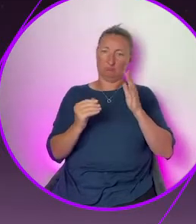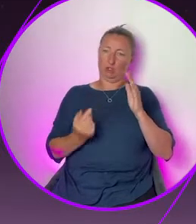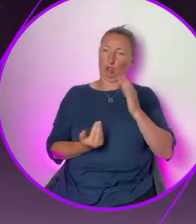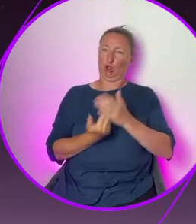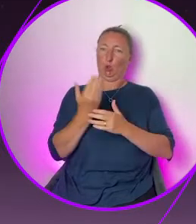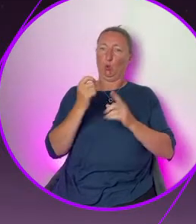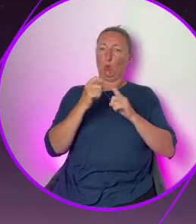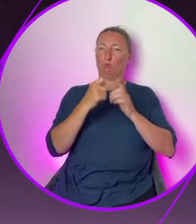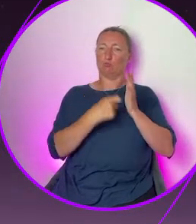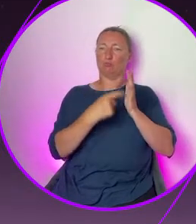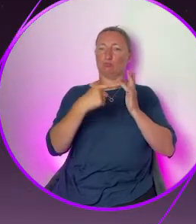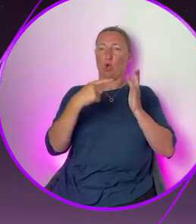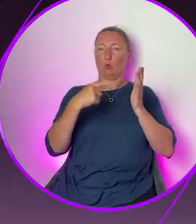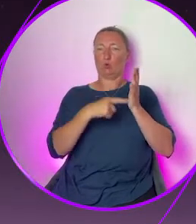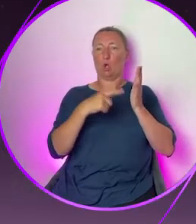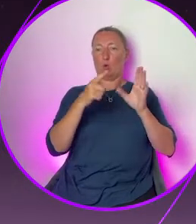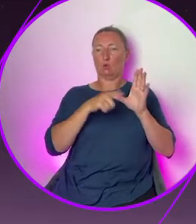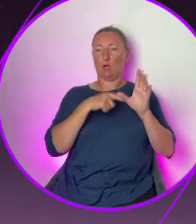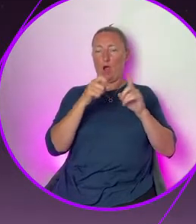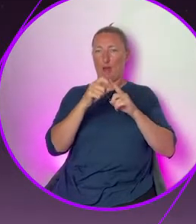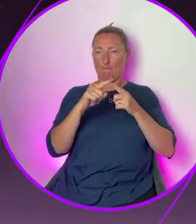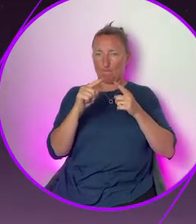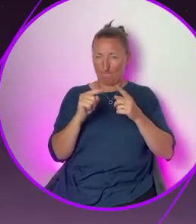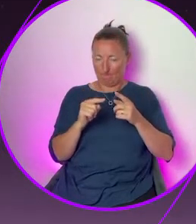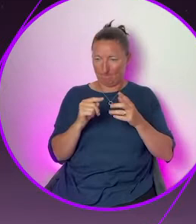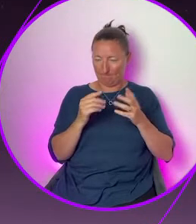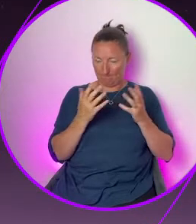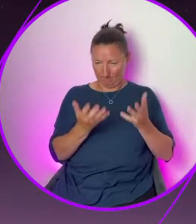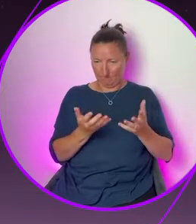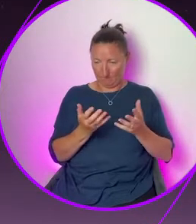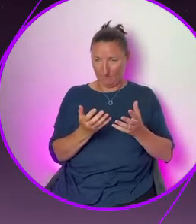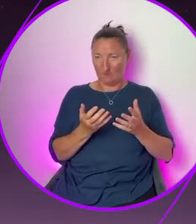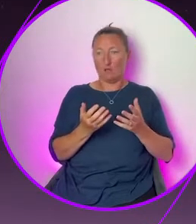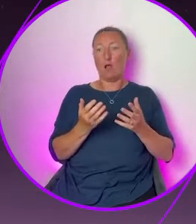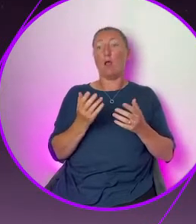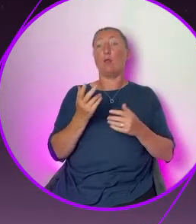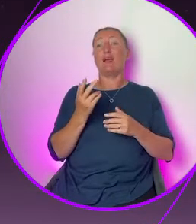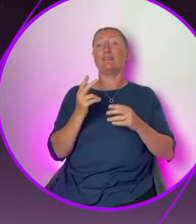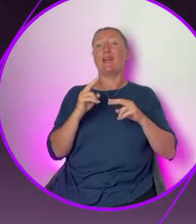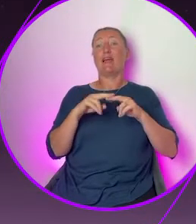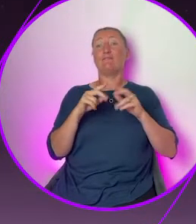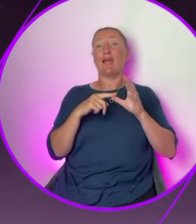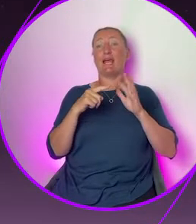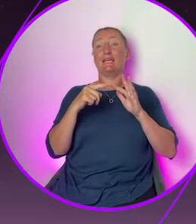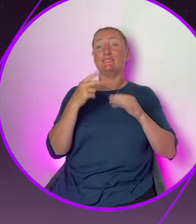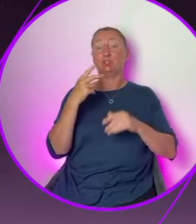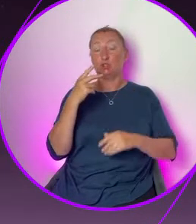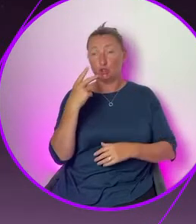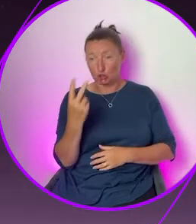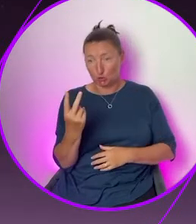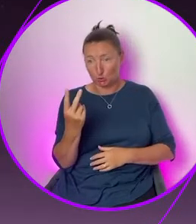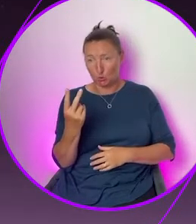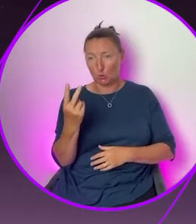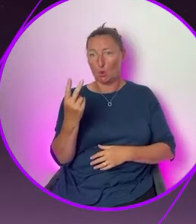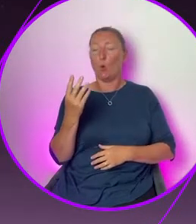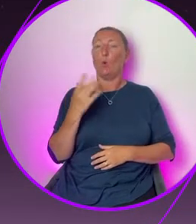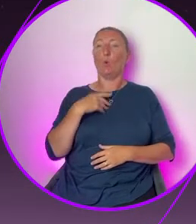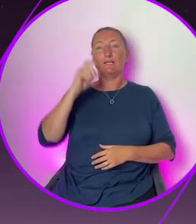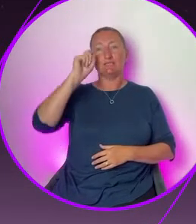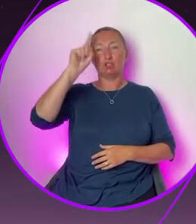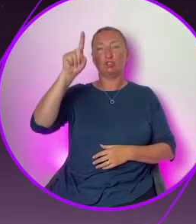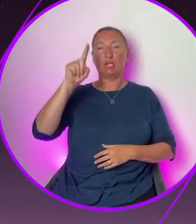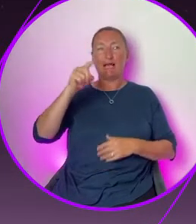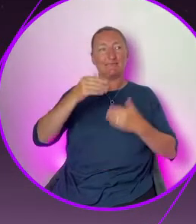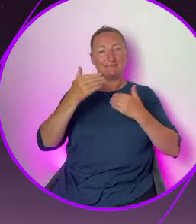So what we propose with Phase 2 are a series of vectors for